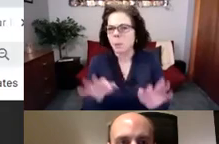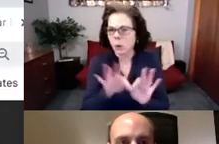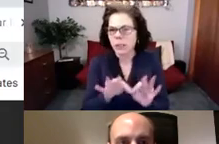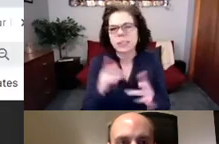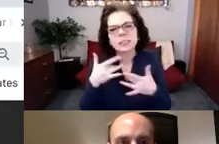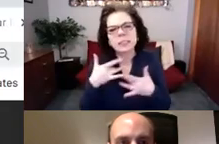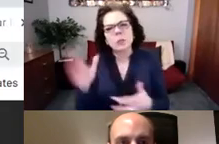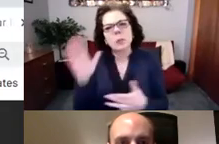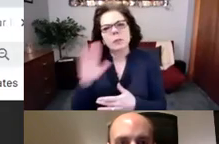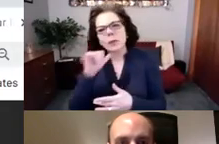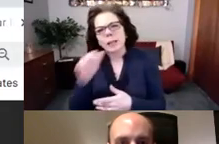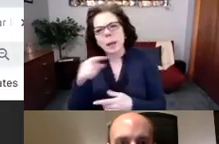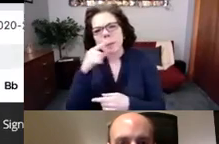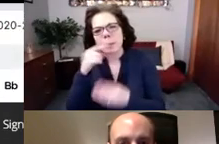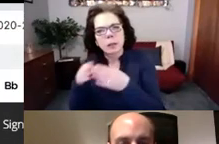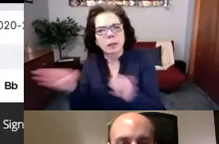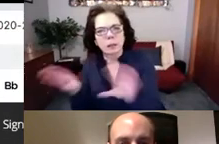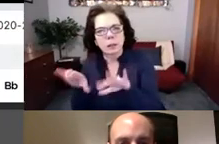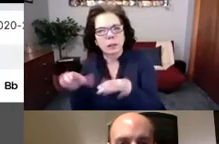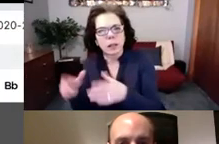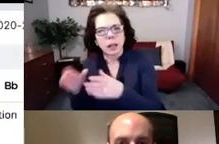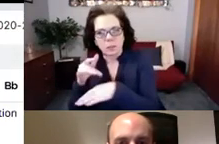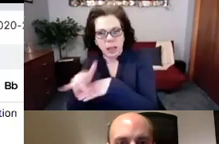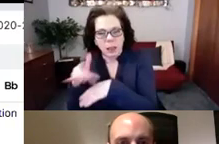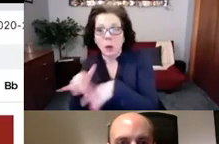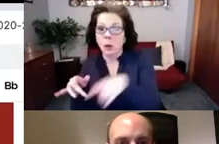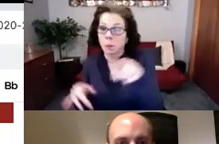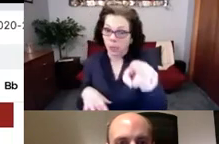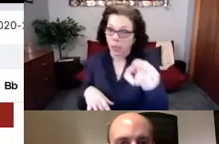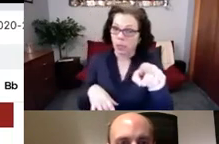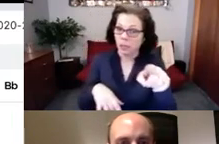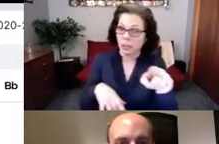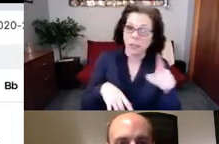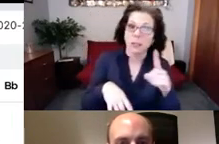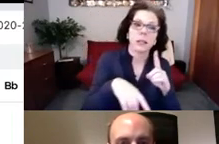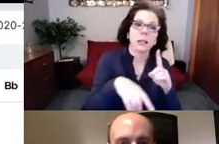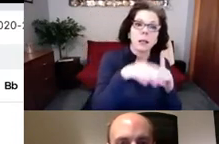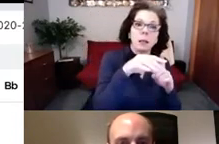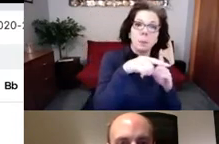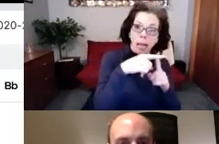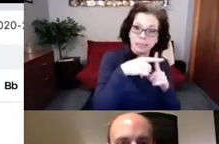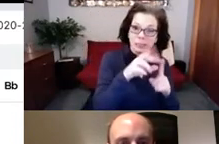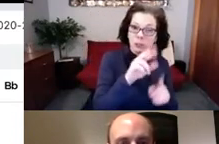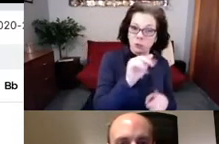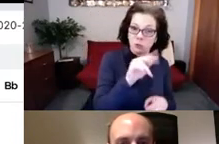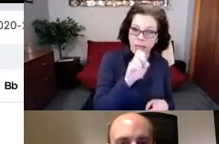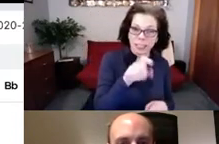but that's another important data point. So in addition to the positivity rate, also the